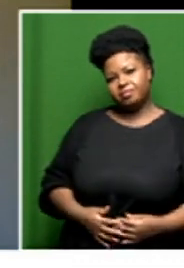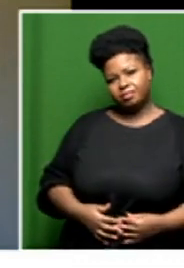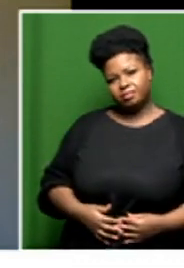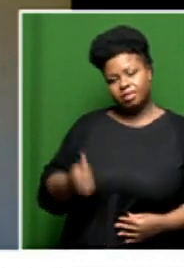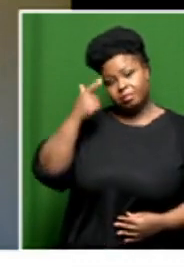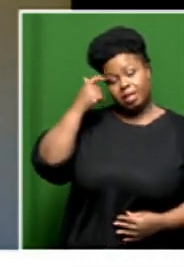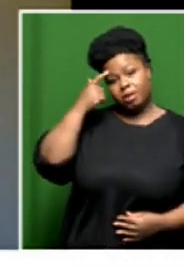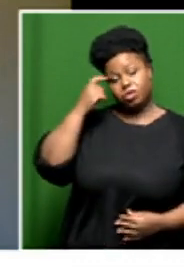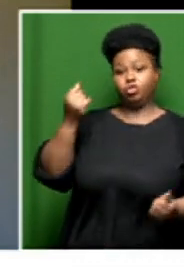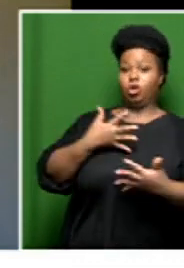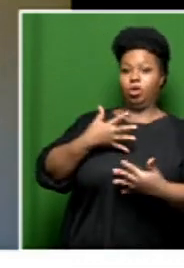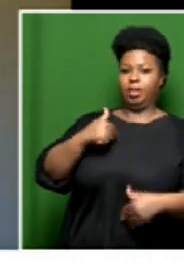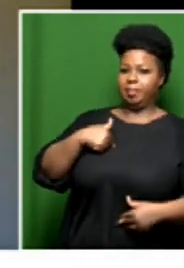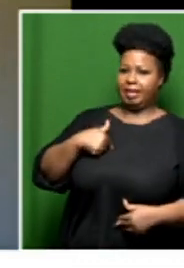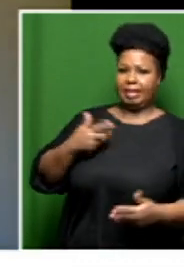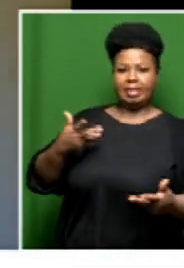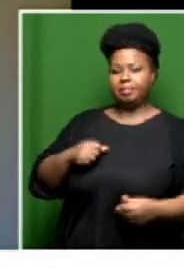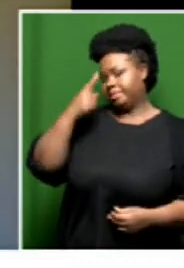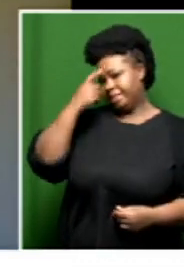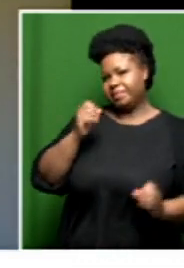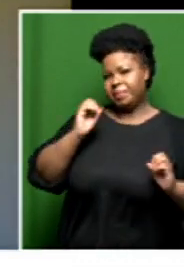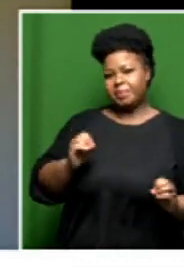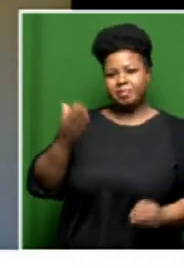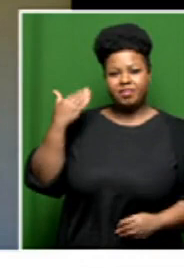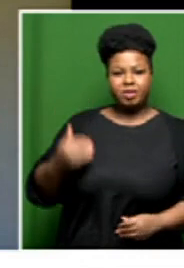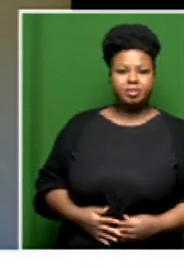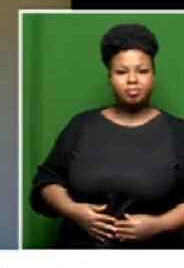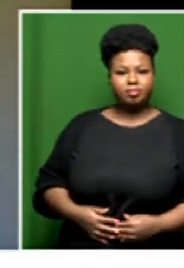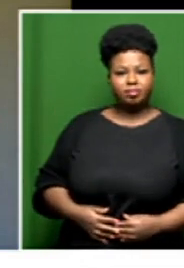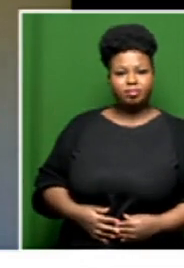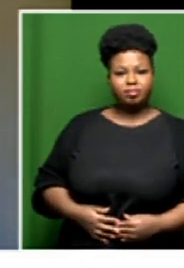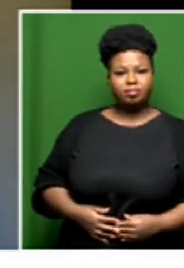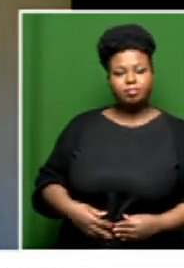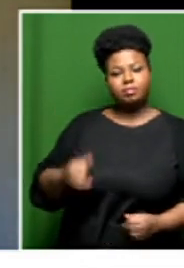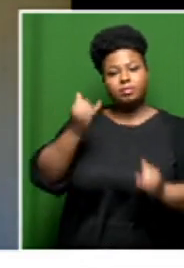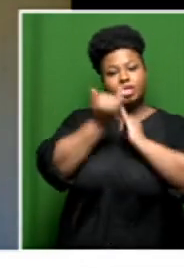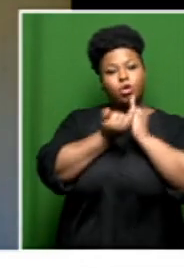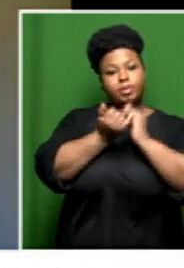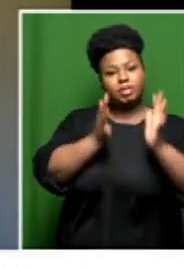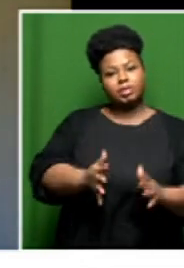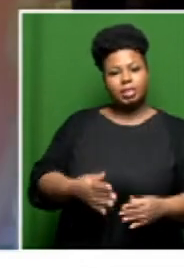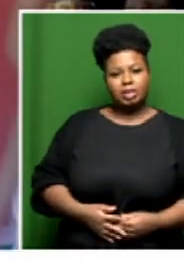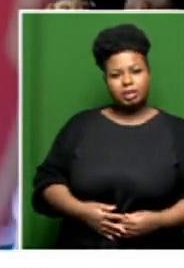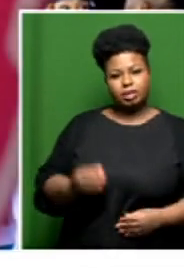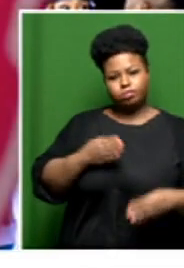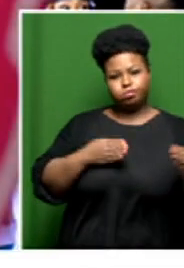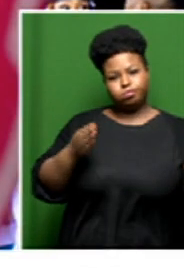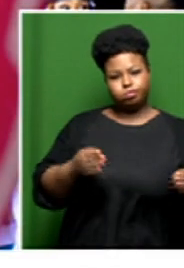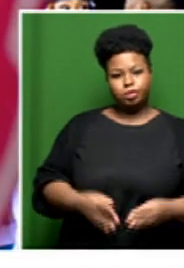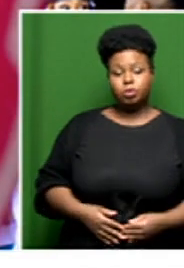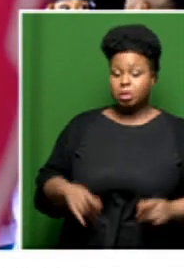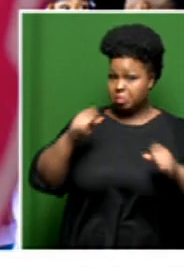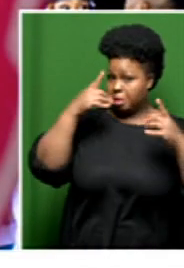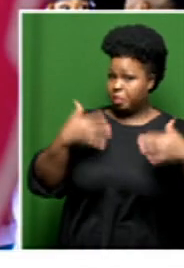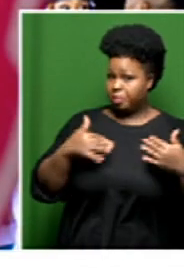it was such a shock because I was like, oh, me. and the competitors that I had was... They were